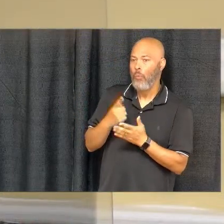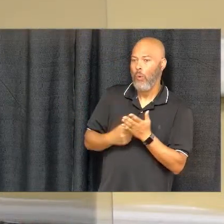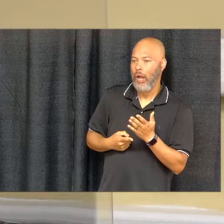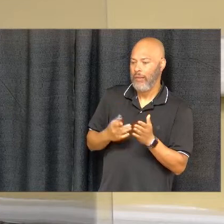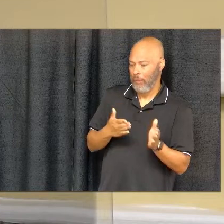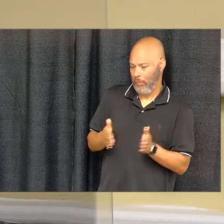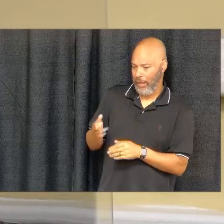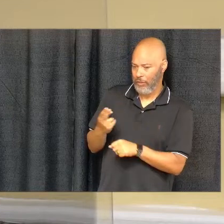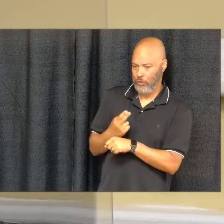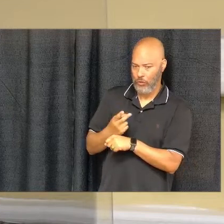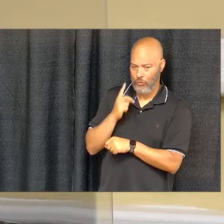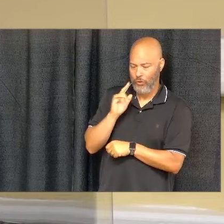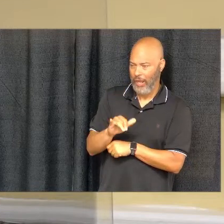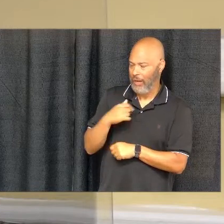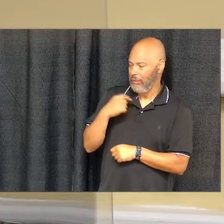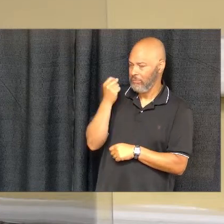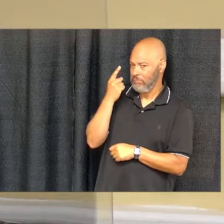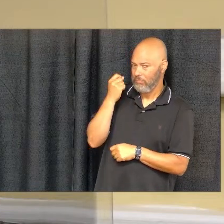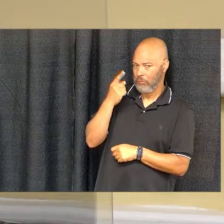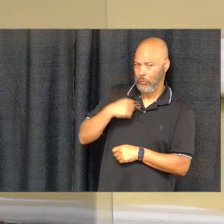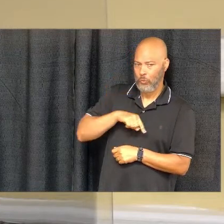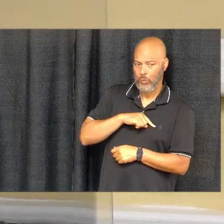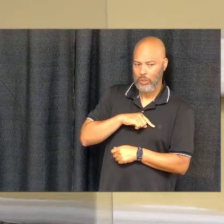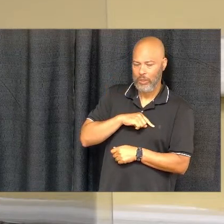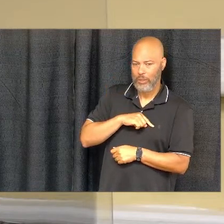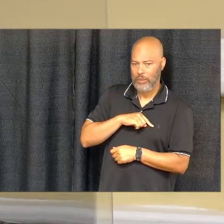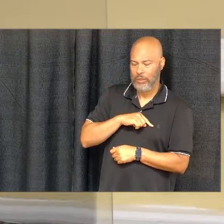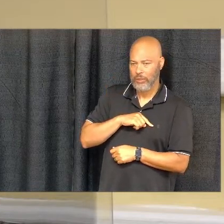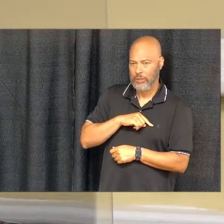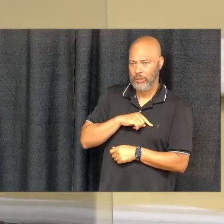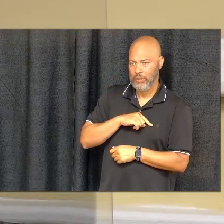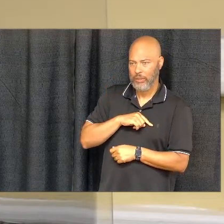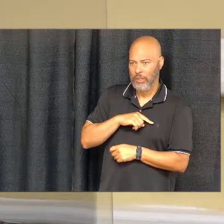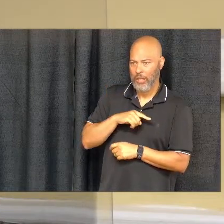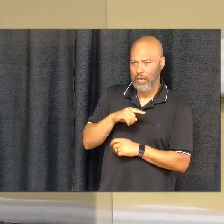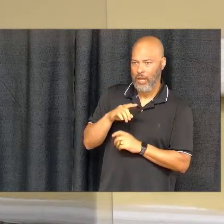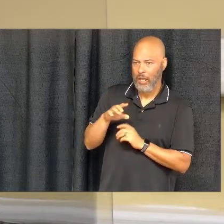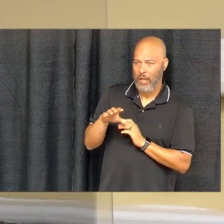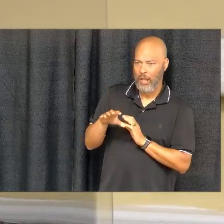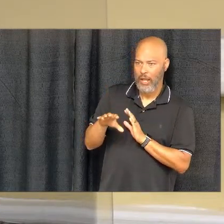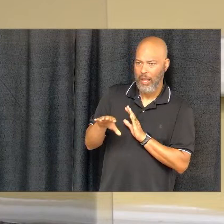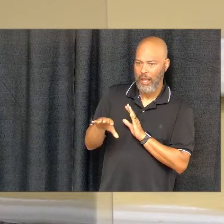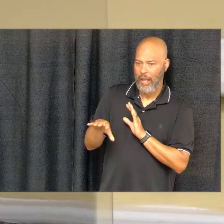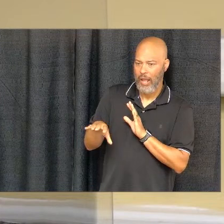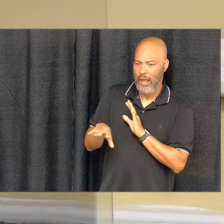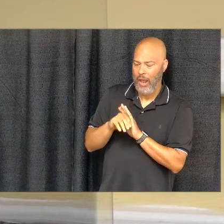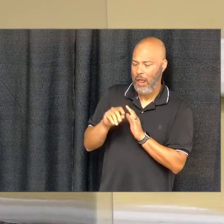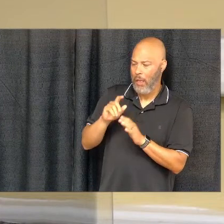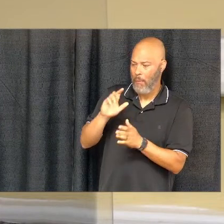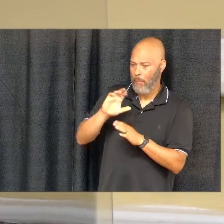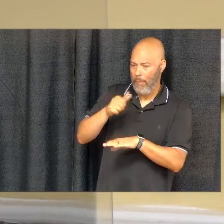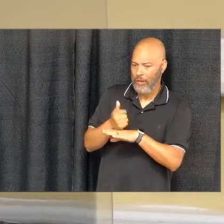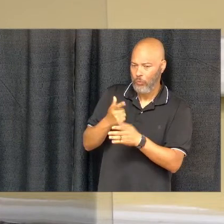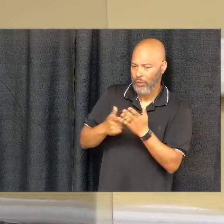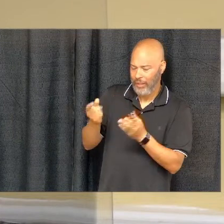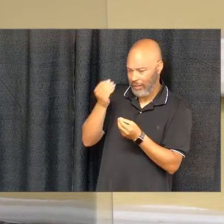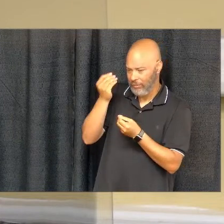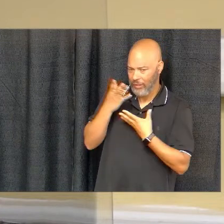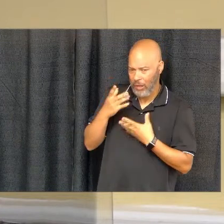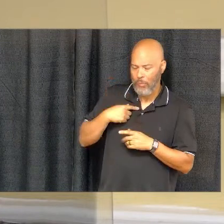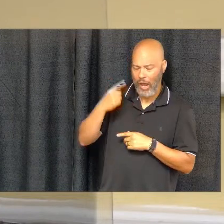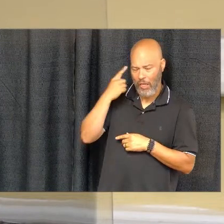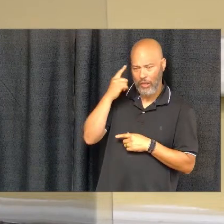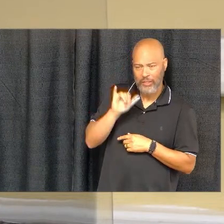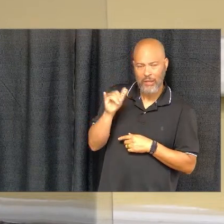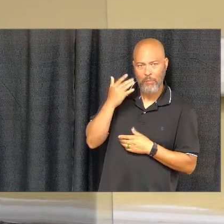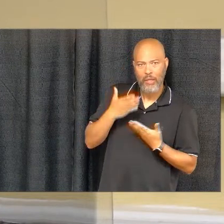the planned usage, I understand that we are picking at zoning based on what they're telling us, but I thought the same